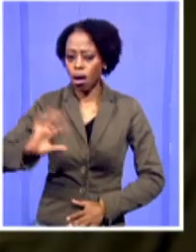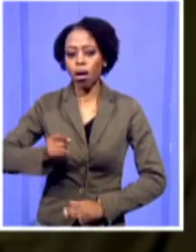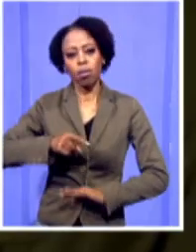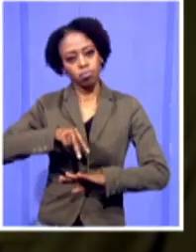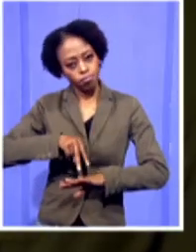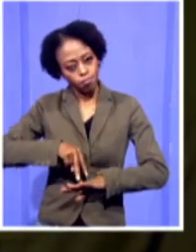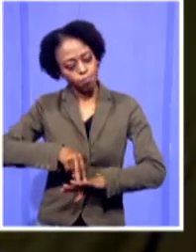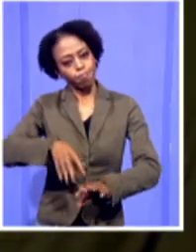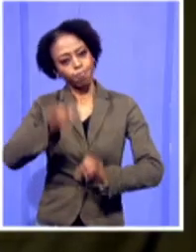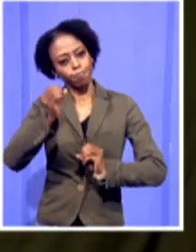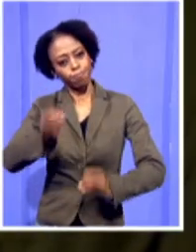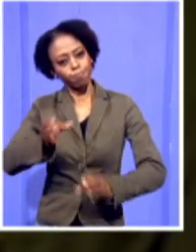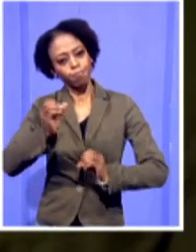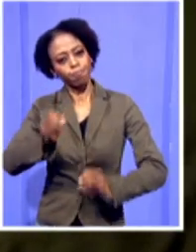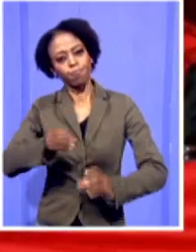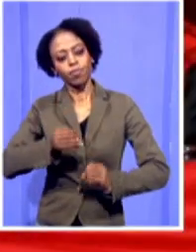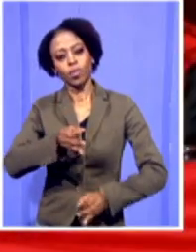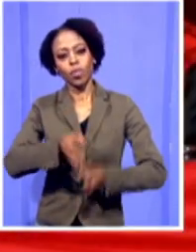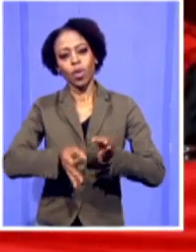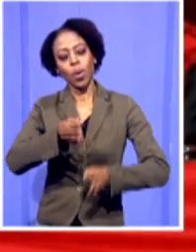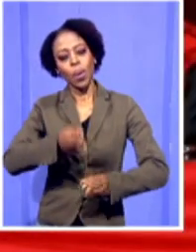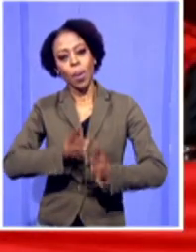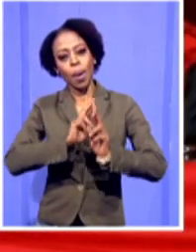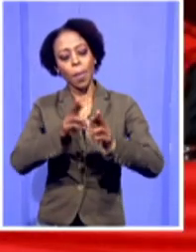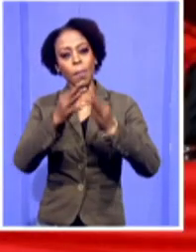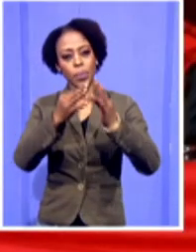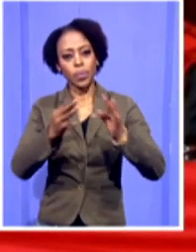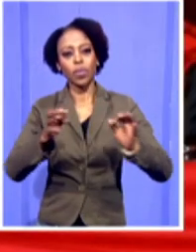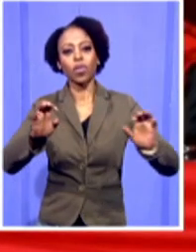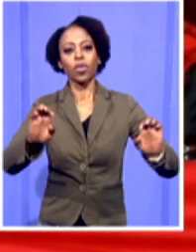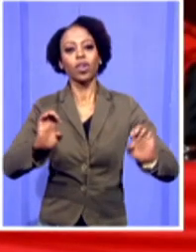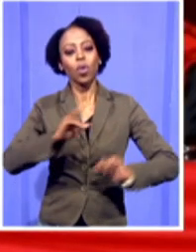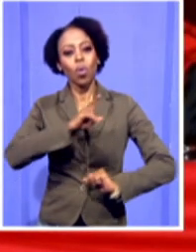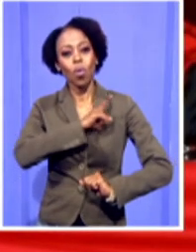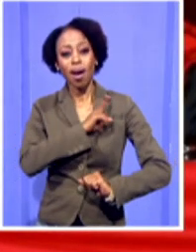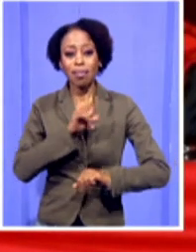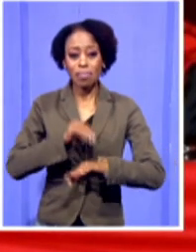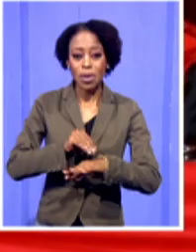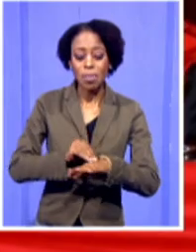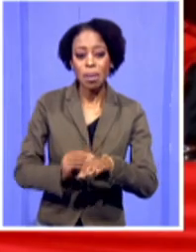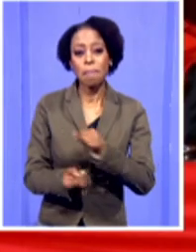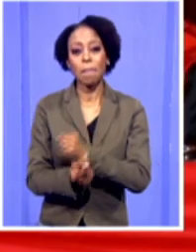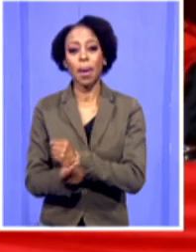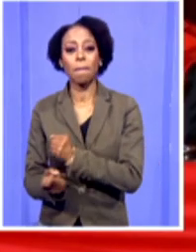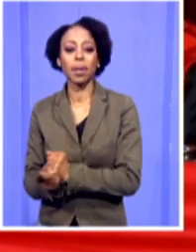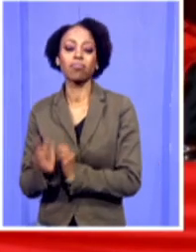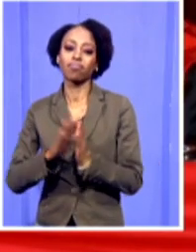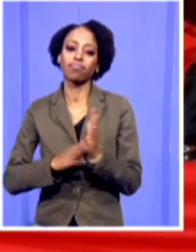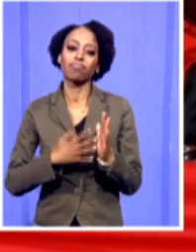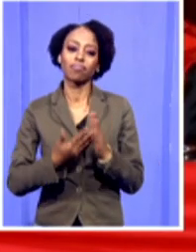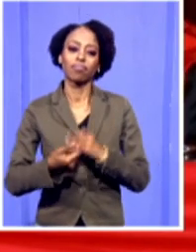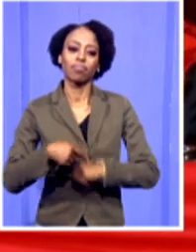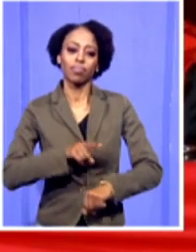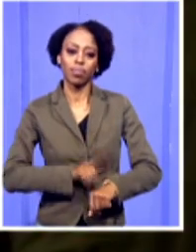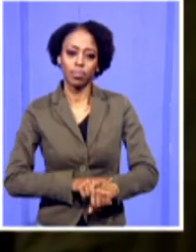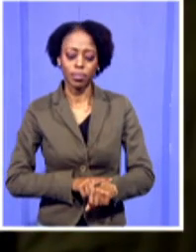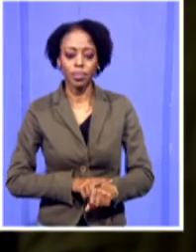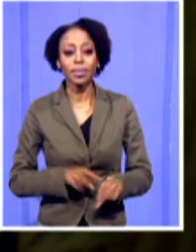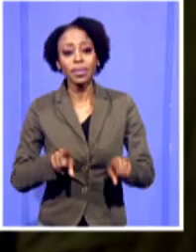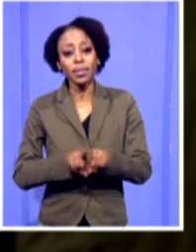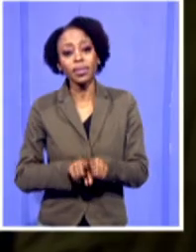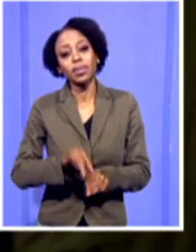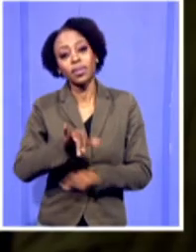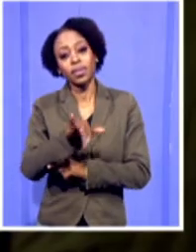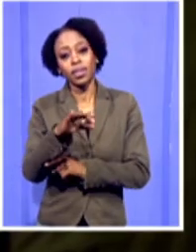presenting a political report because it might have problems on scheduled of times. As YCL